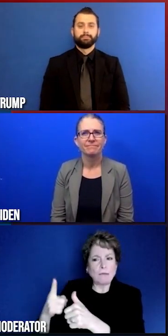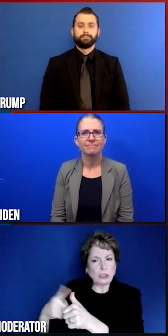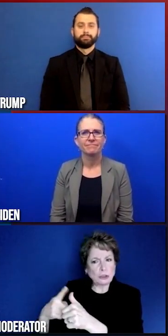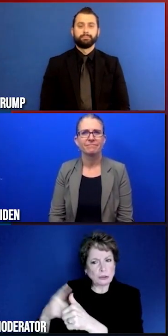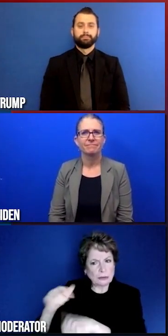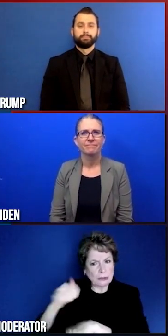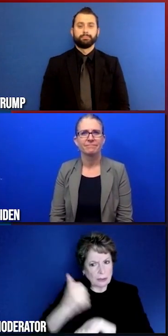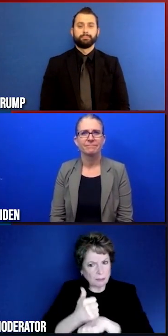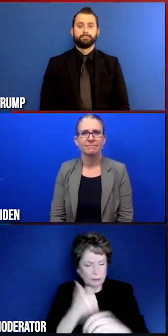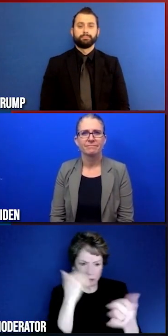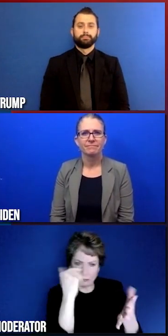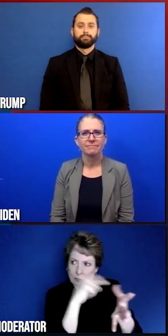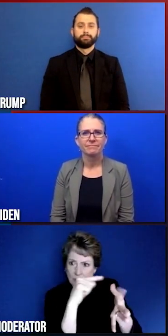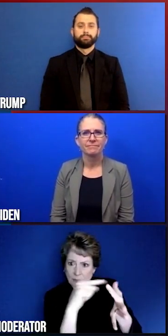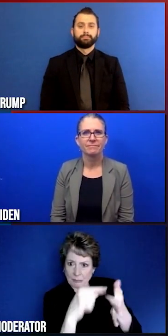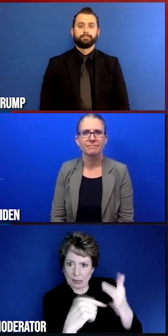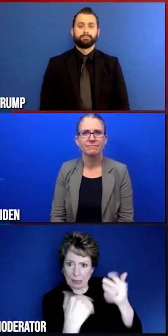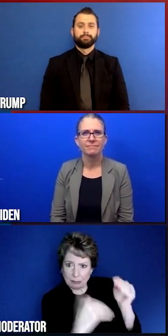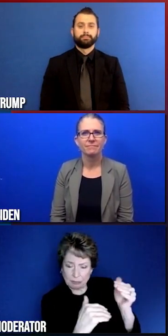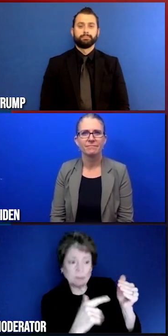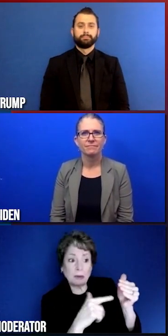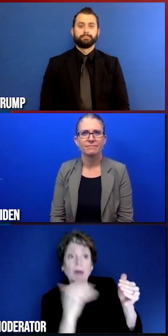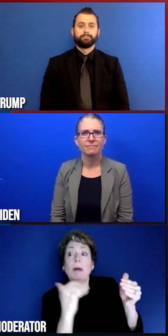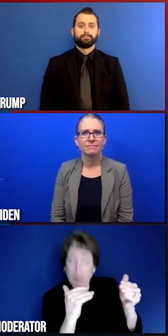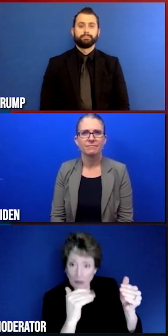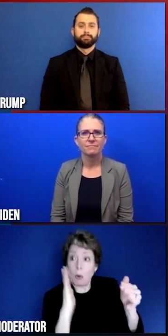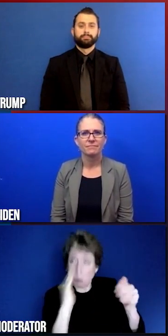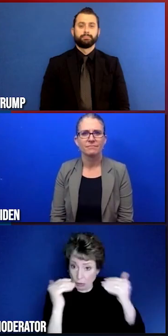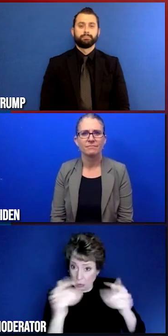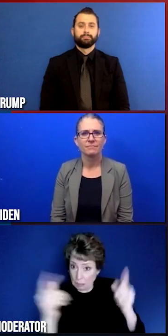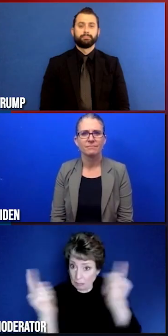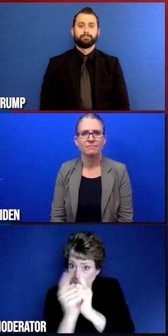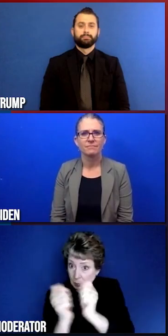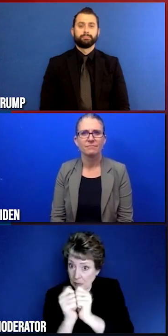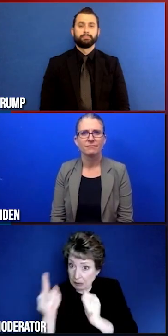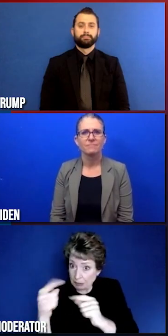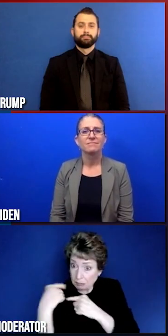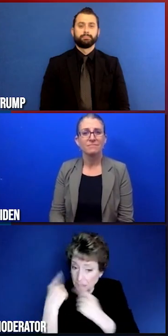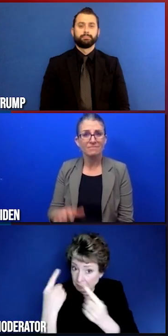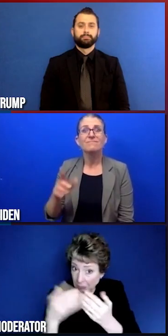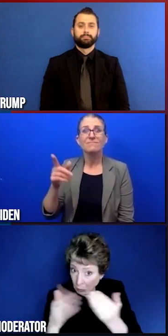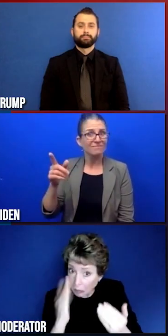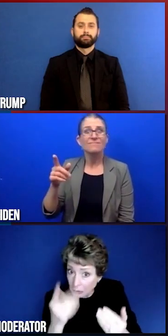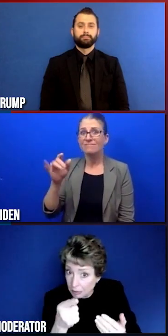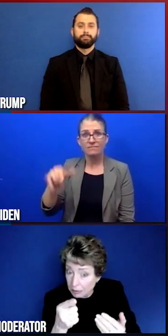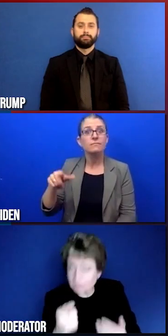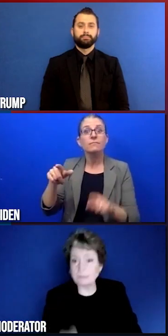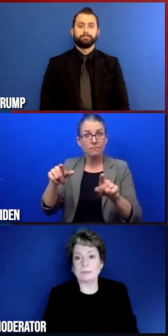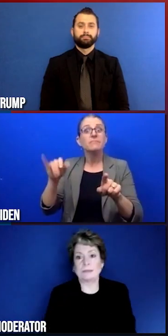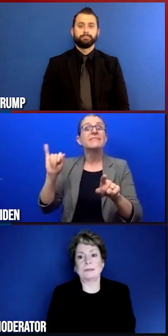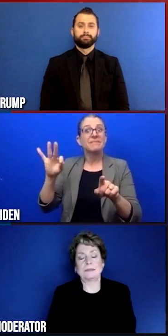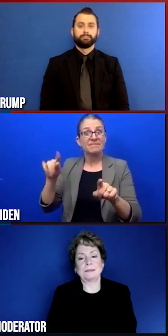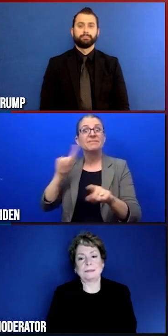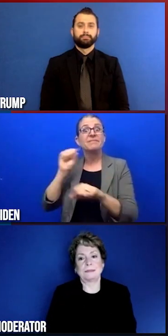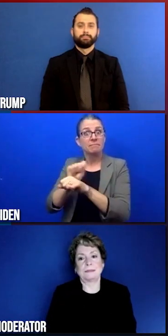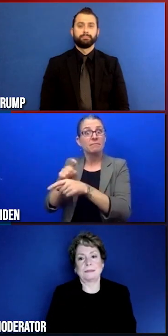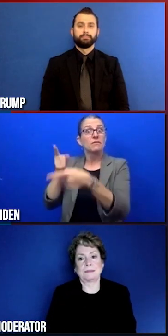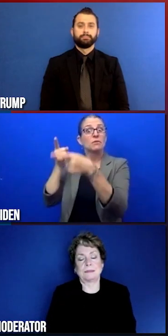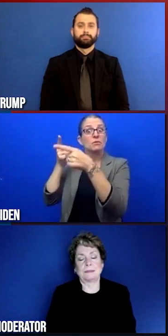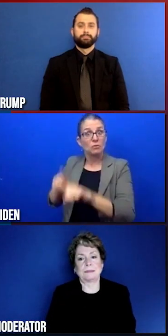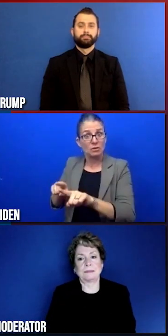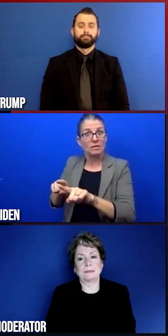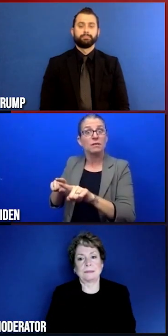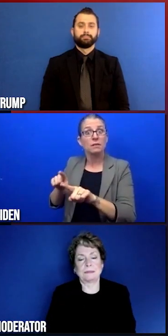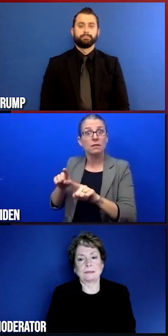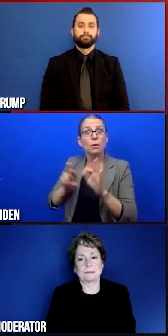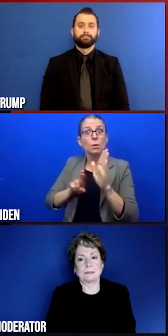that he would agree that he would be drawing down his nuclear capacity to get the Korean Peninsula should be nuclear-free zone. All